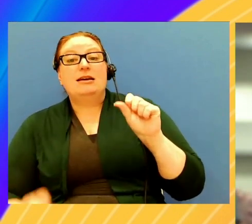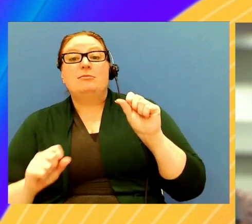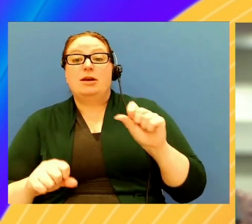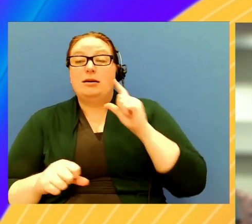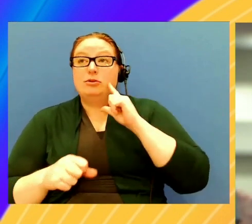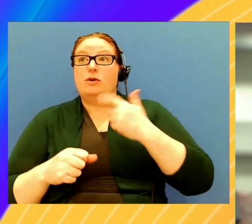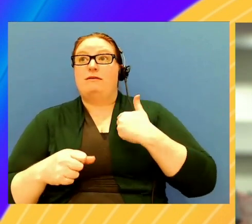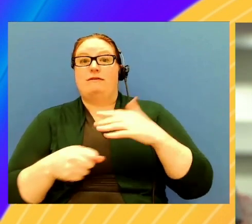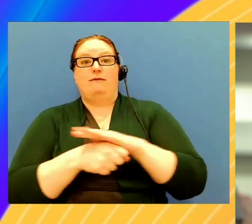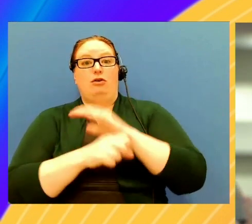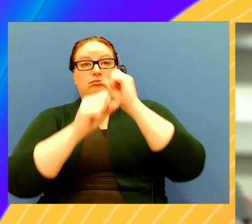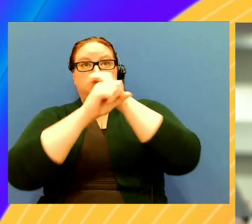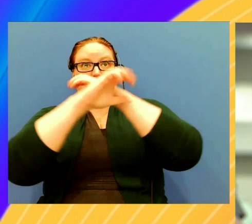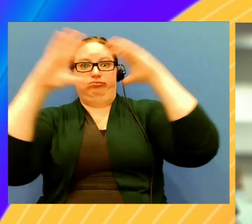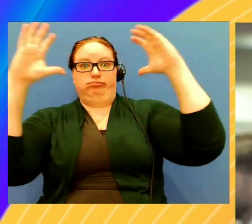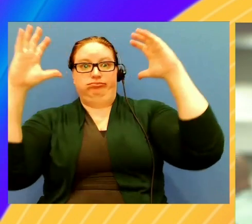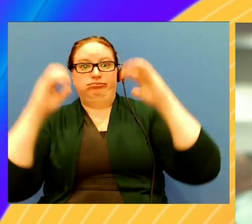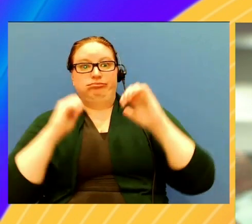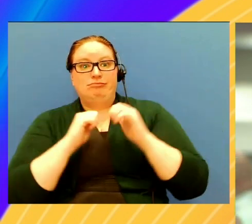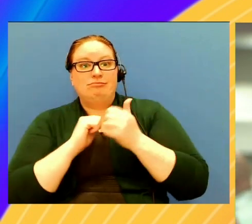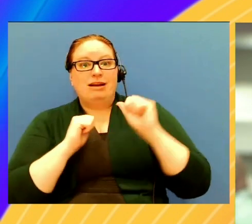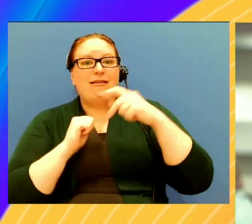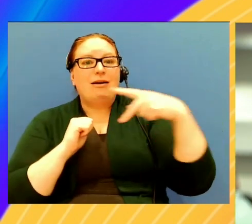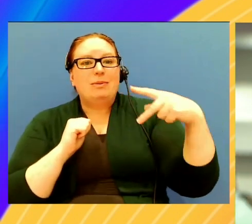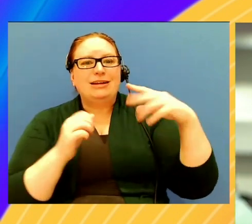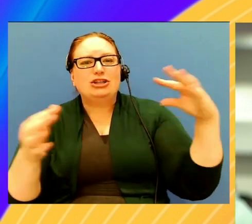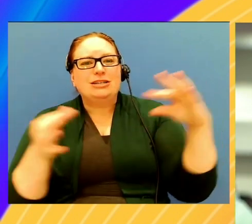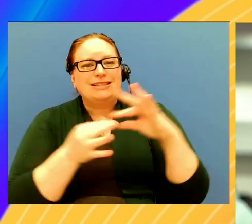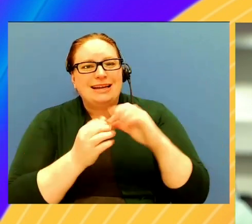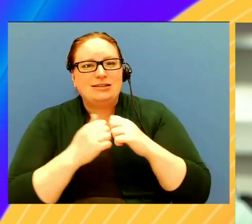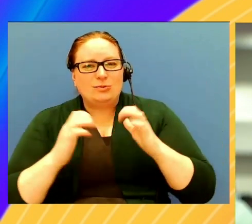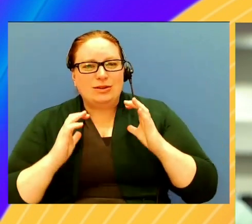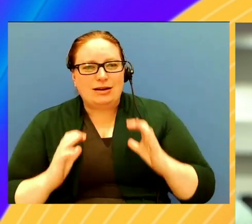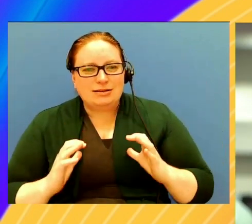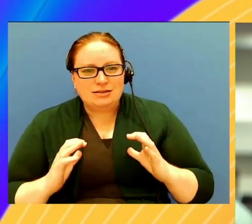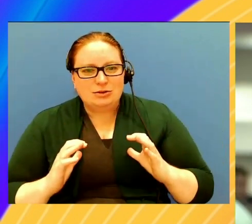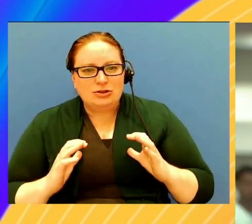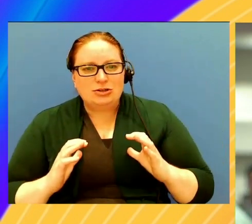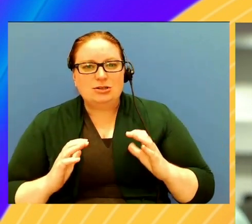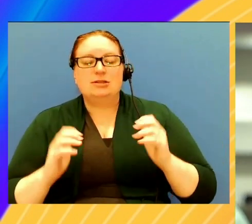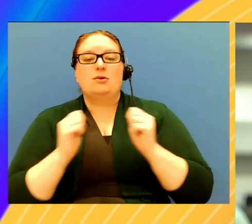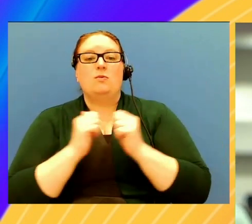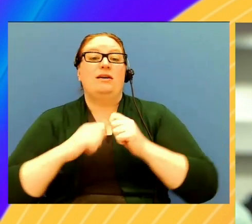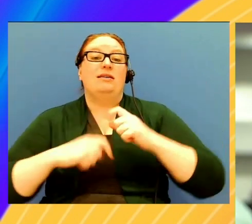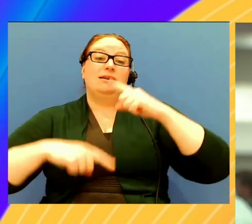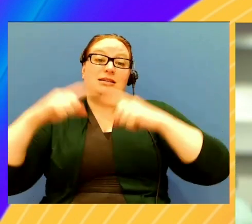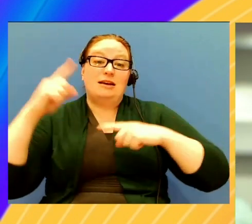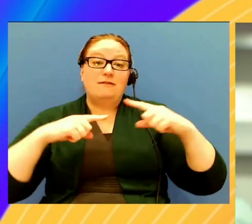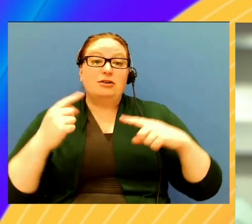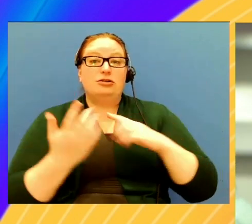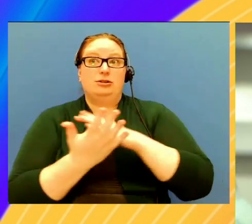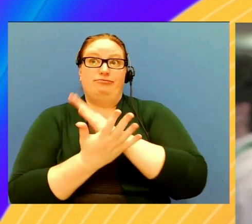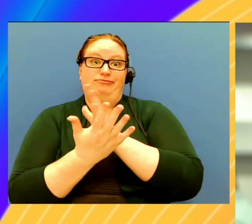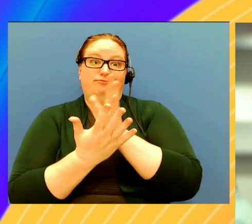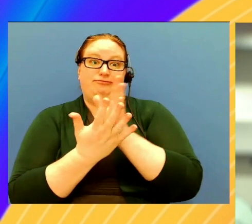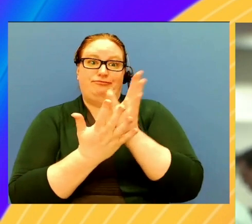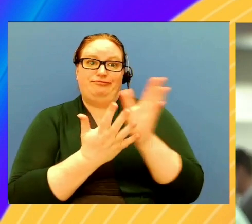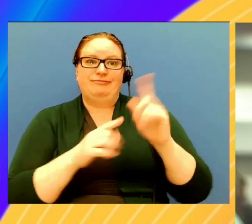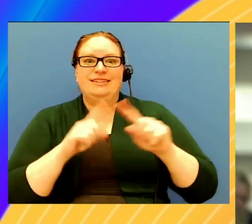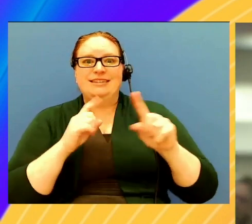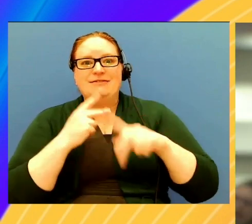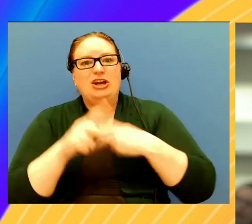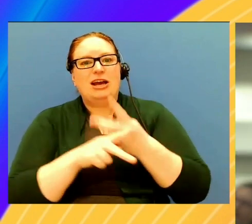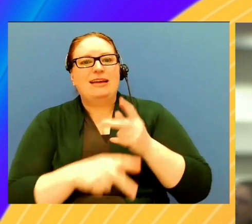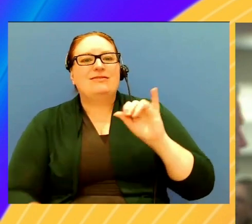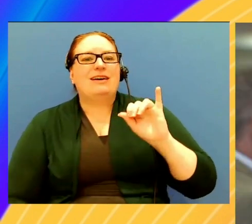of how your application is connecting to customers through a diverse portfolio of ISPs could actually